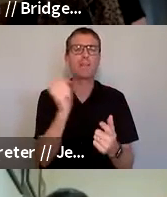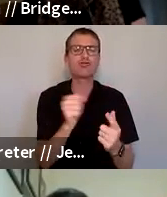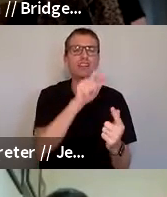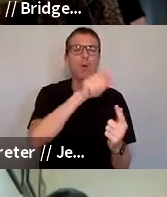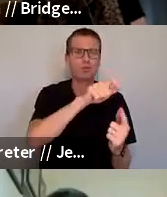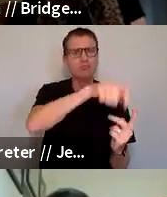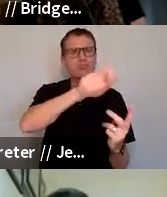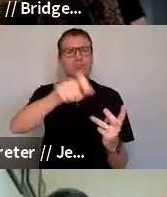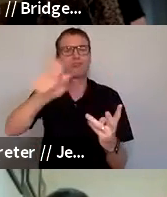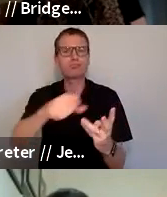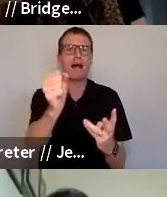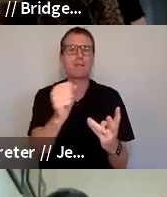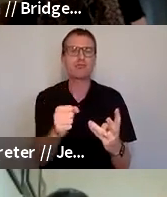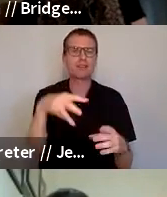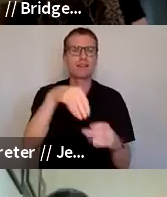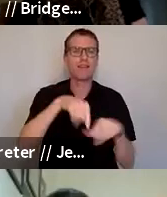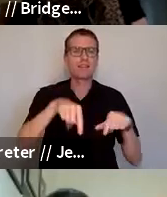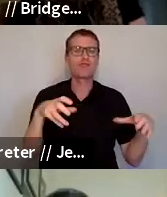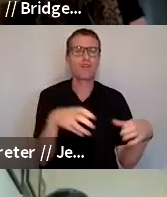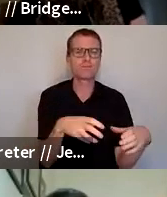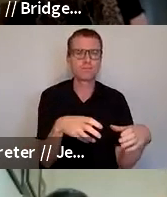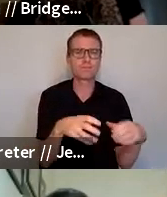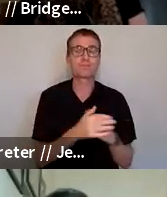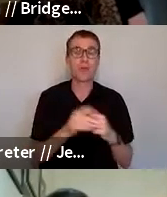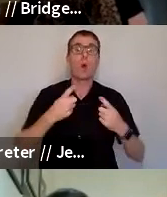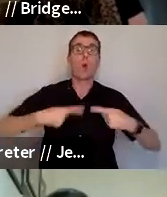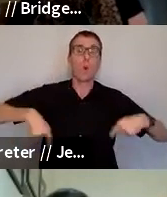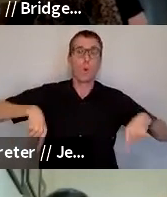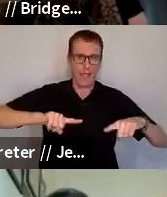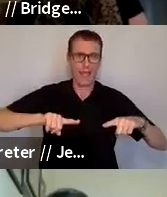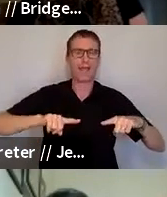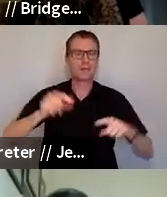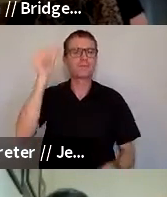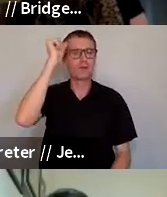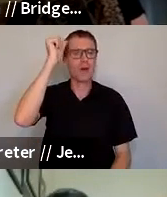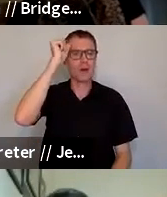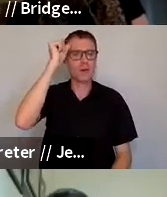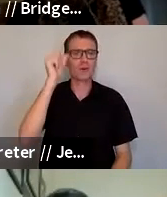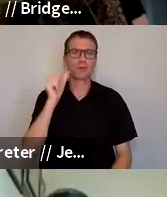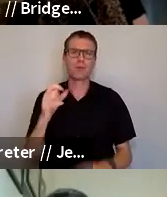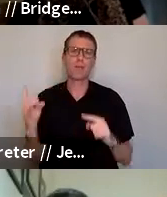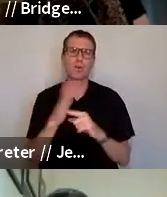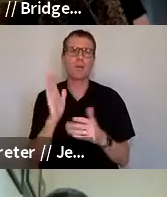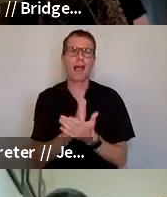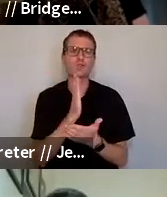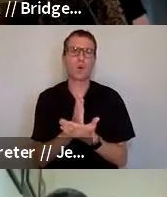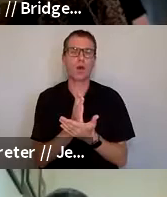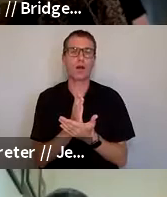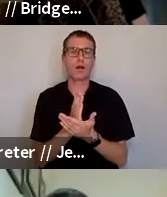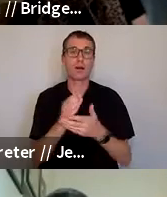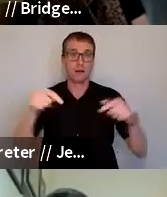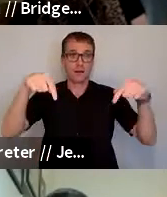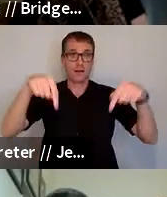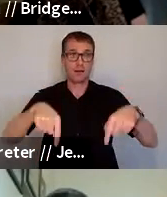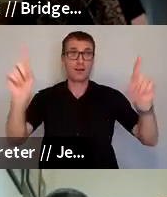I think there is definitely something that we're aware of, making our group and these panels accessible, hence why we've